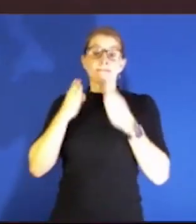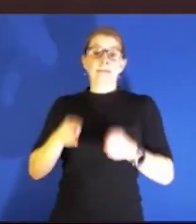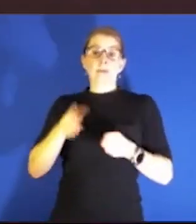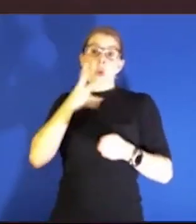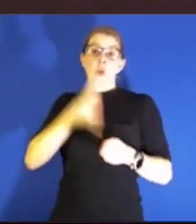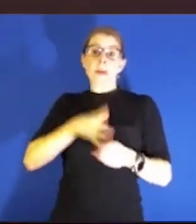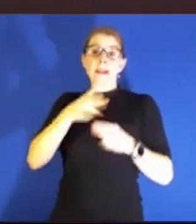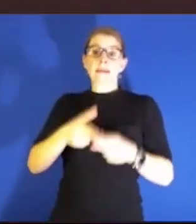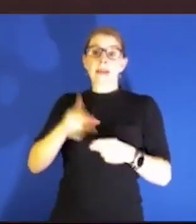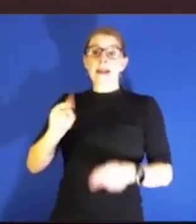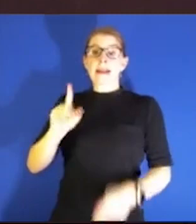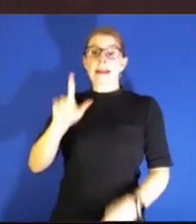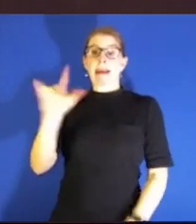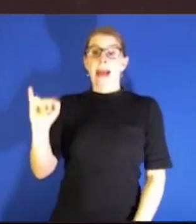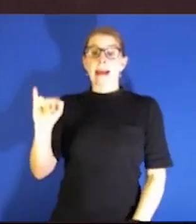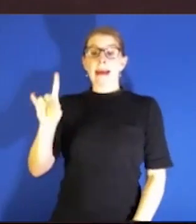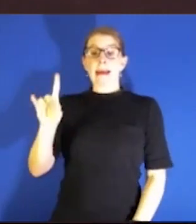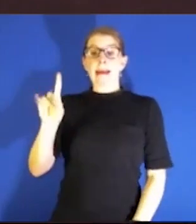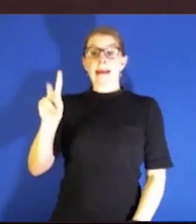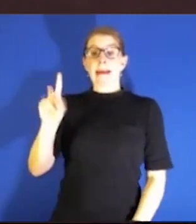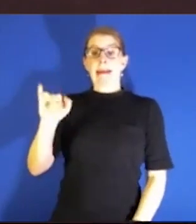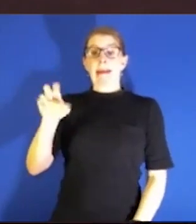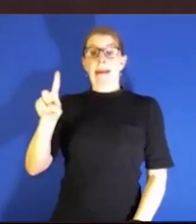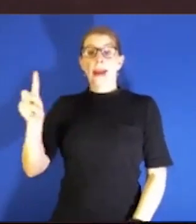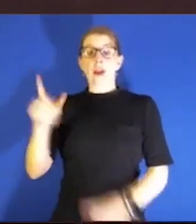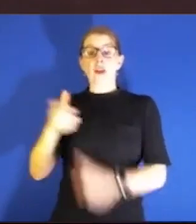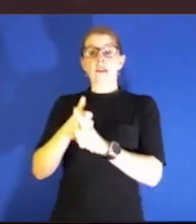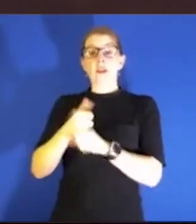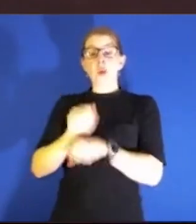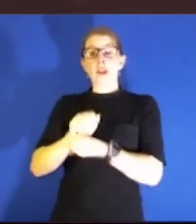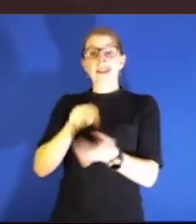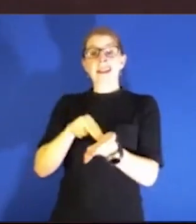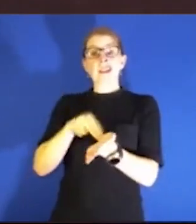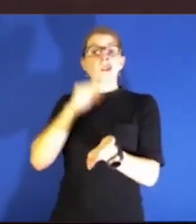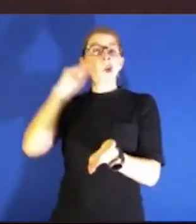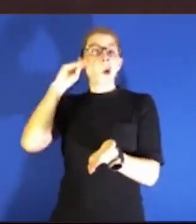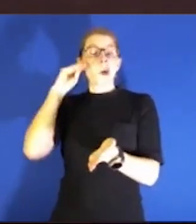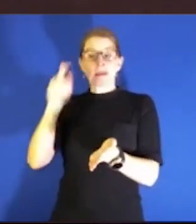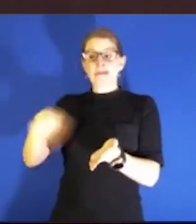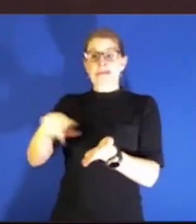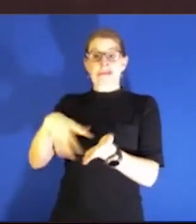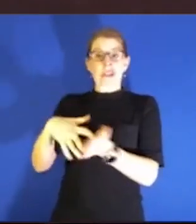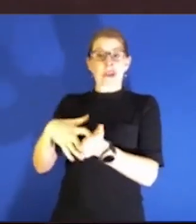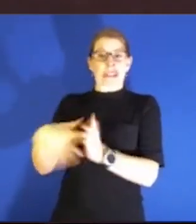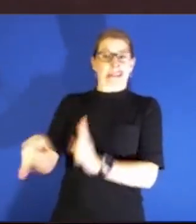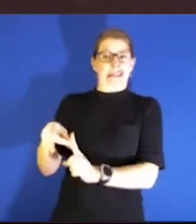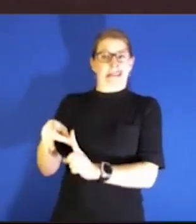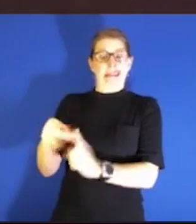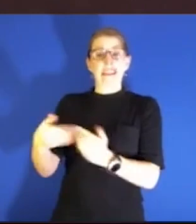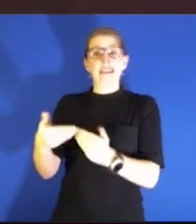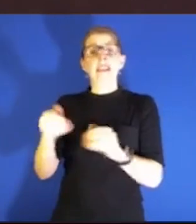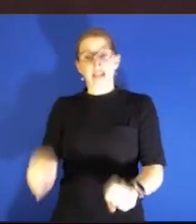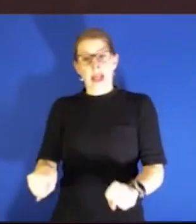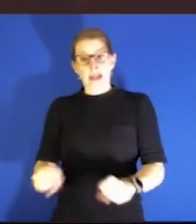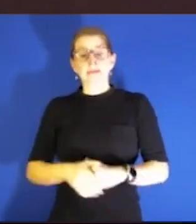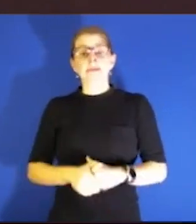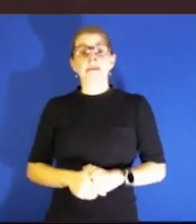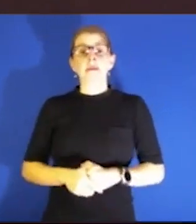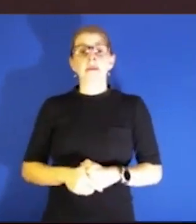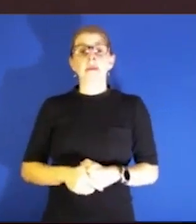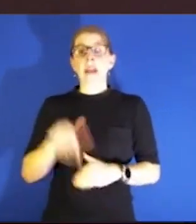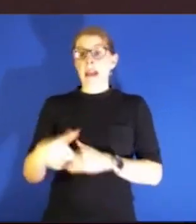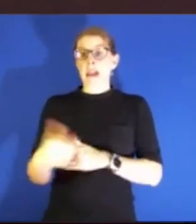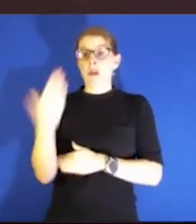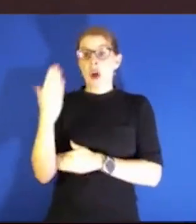Kelli Kidd. She works at a nursing home around many folks who are vulnerable to COVID-19. And this morning, she shares her